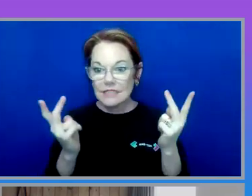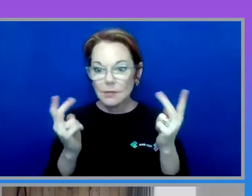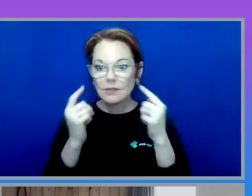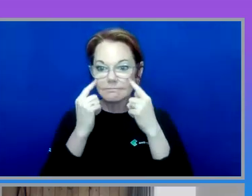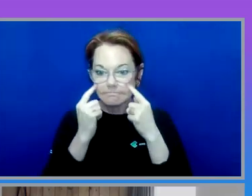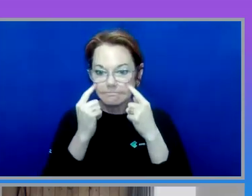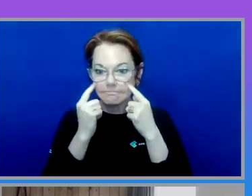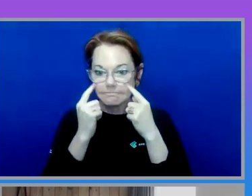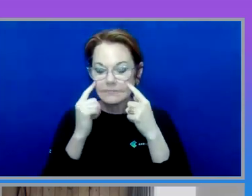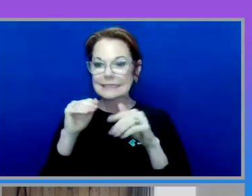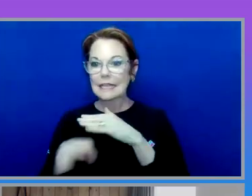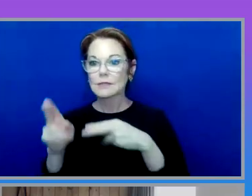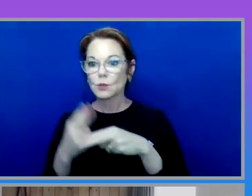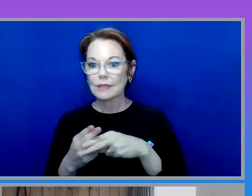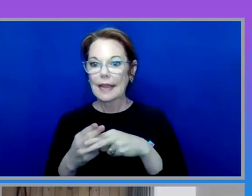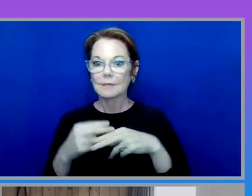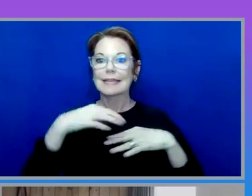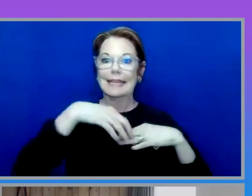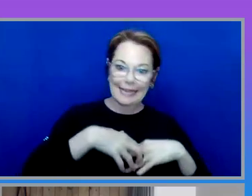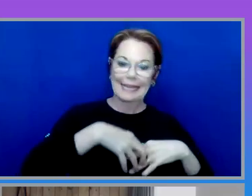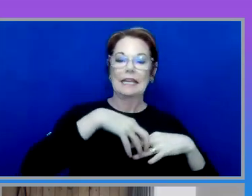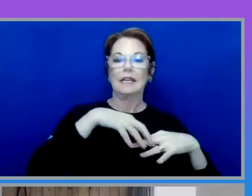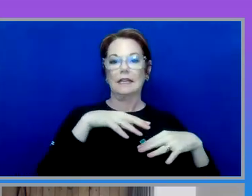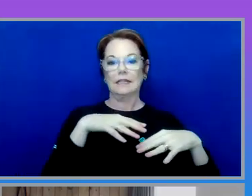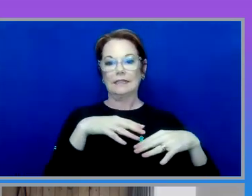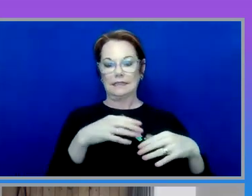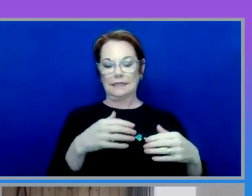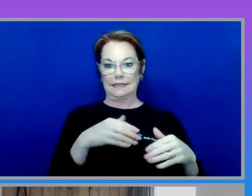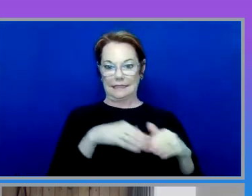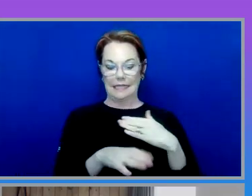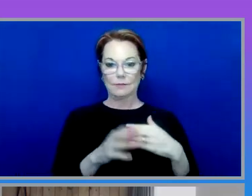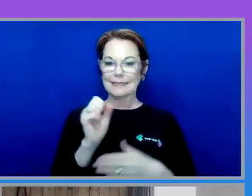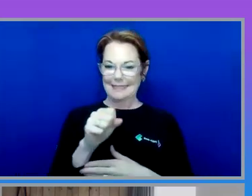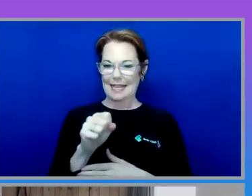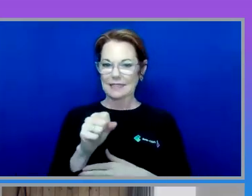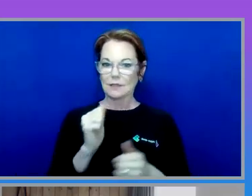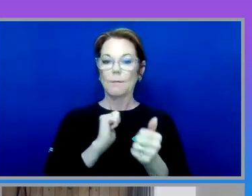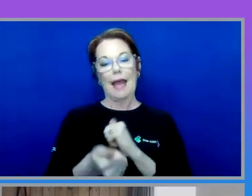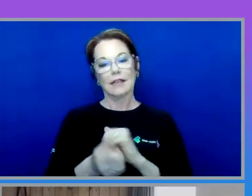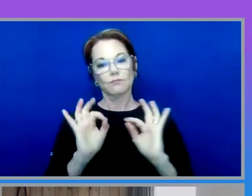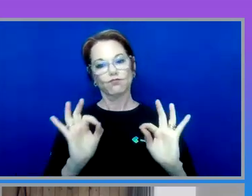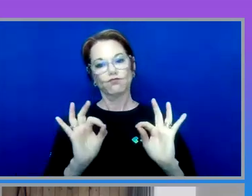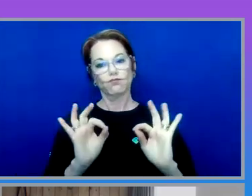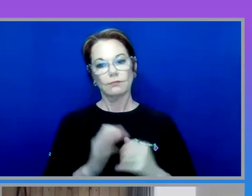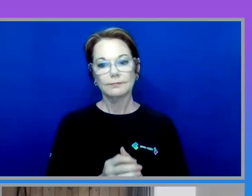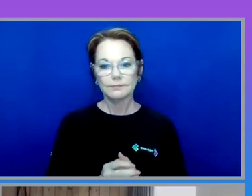the accessible name? Yes, the visible name is in the accessible name, so it would pass that.